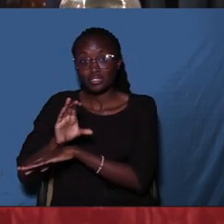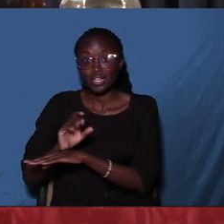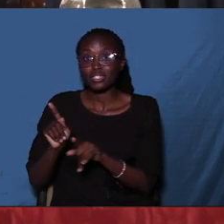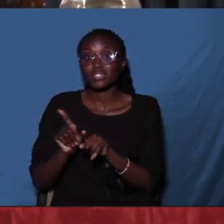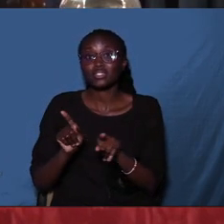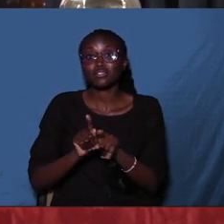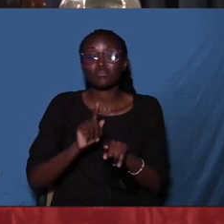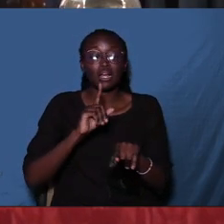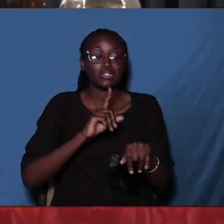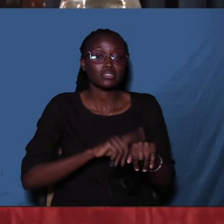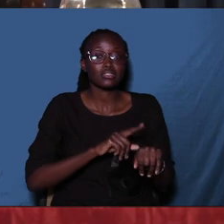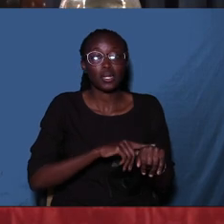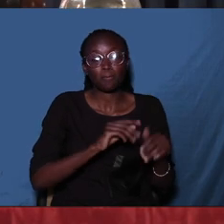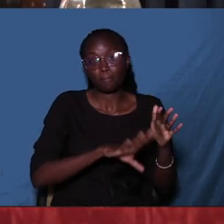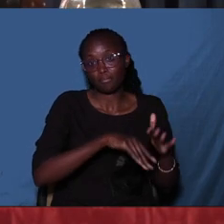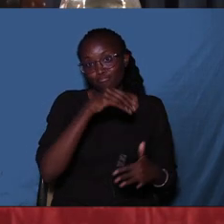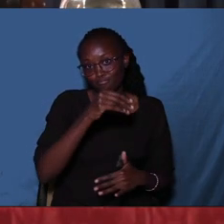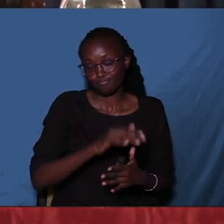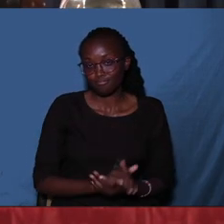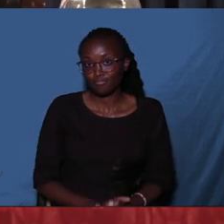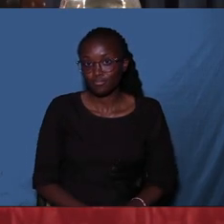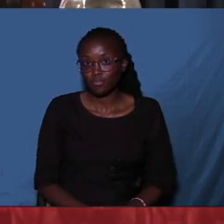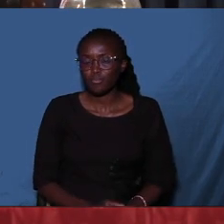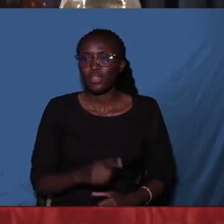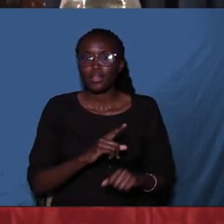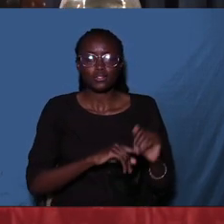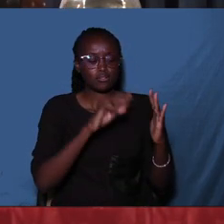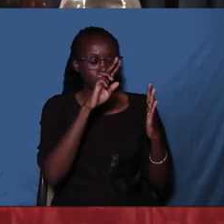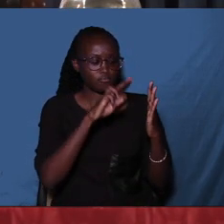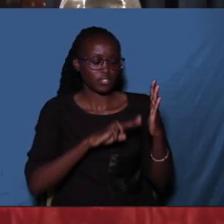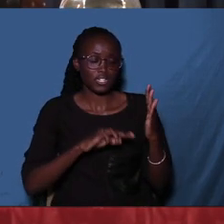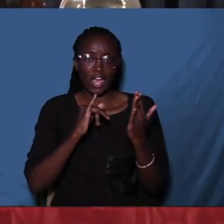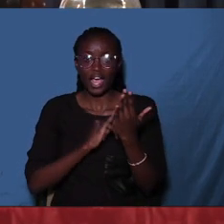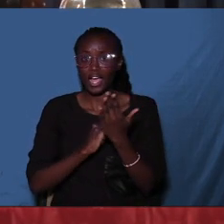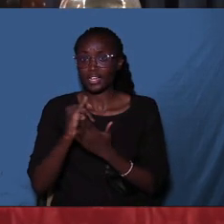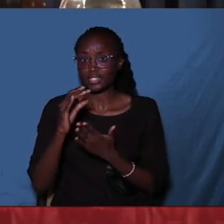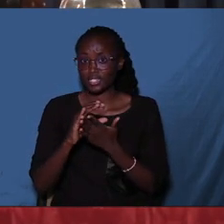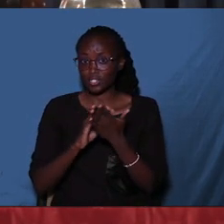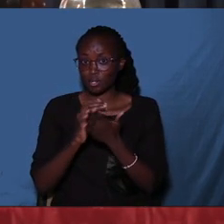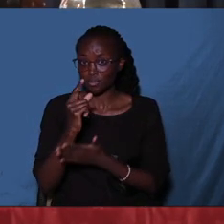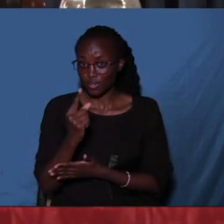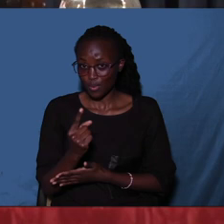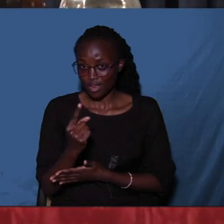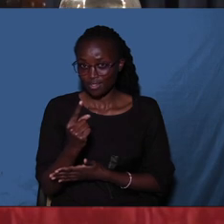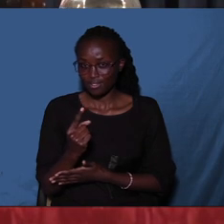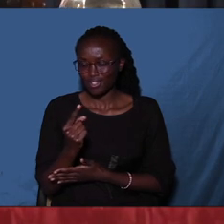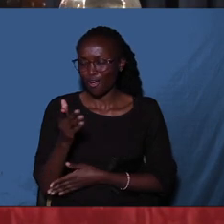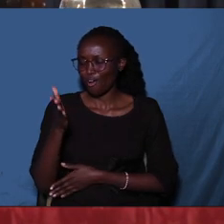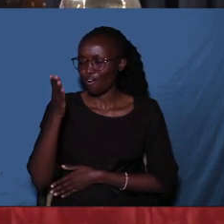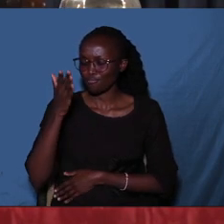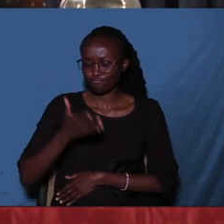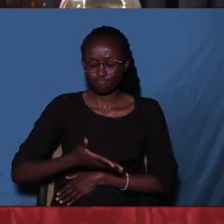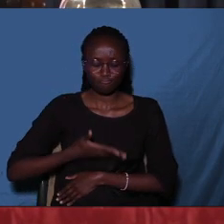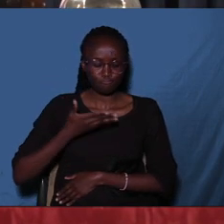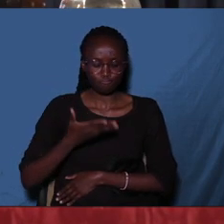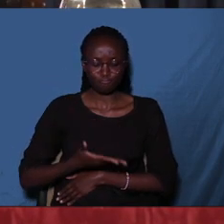is why he was so much angered with this church. In Isaiah chapter 1, where he's so much bitter and